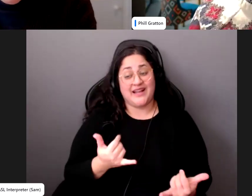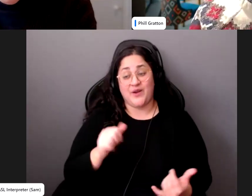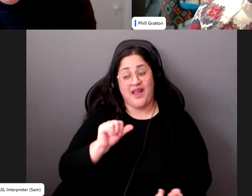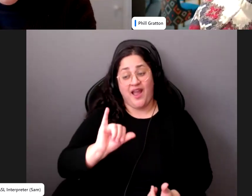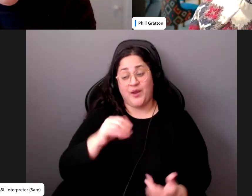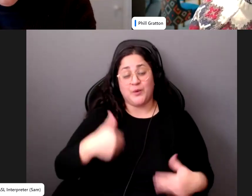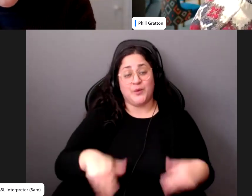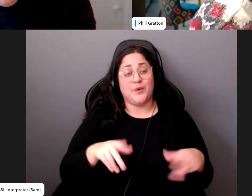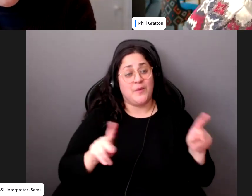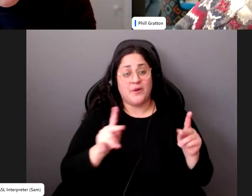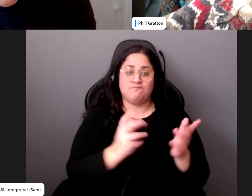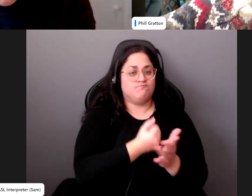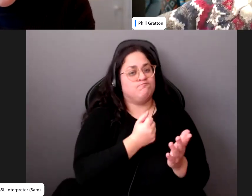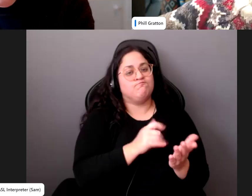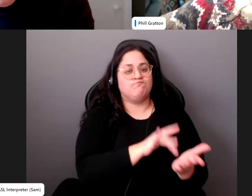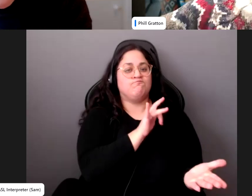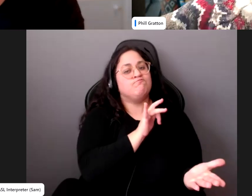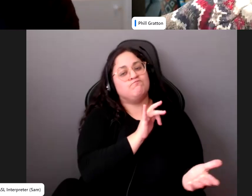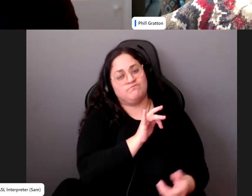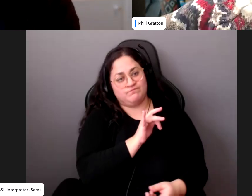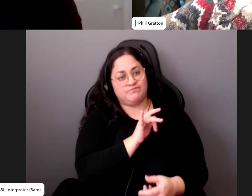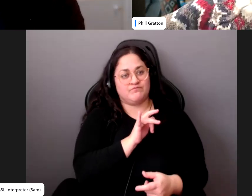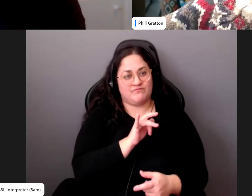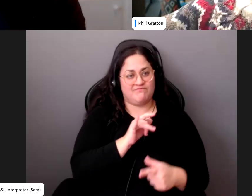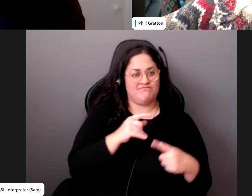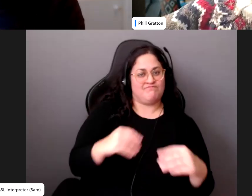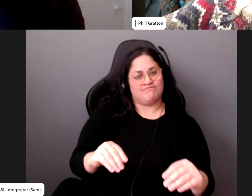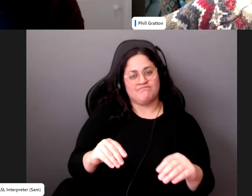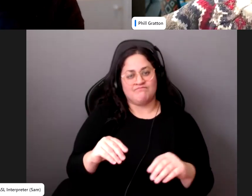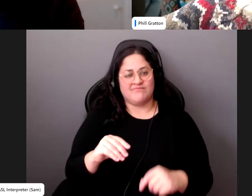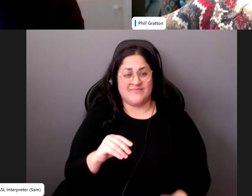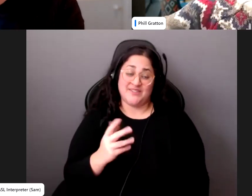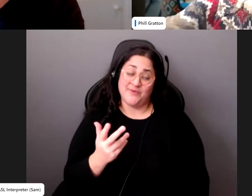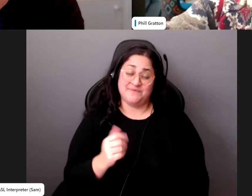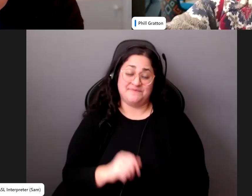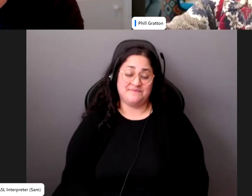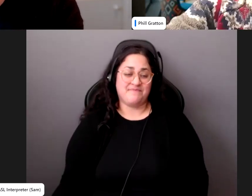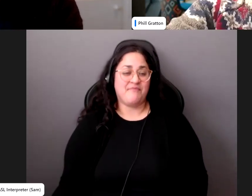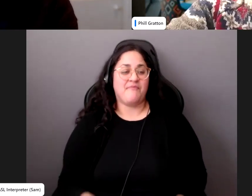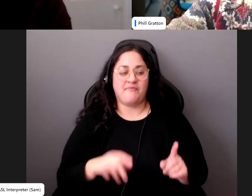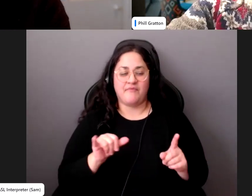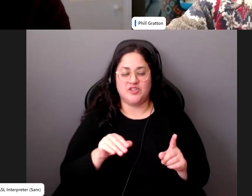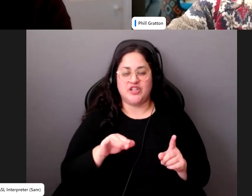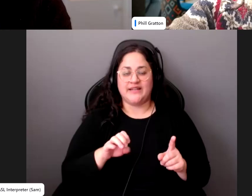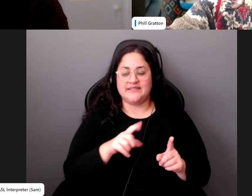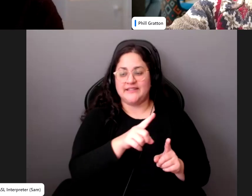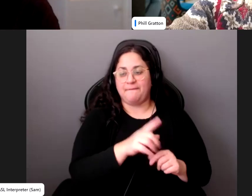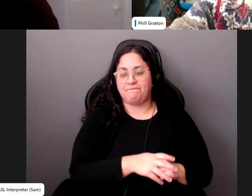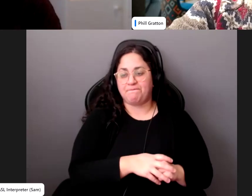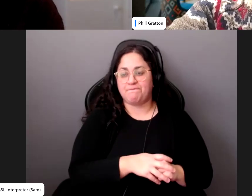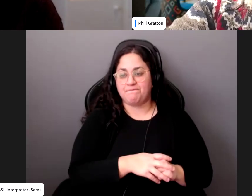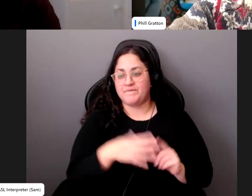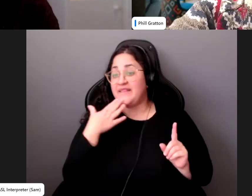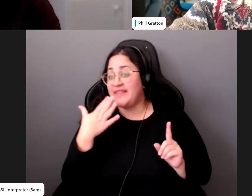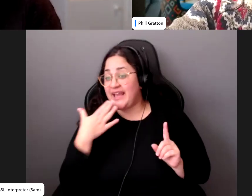No, it's true. You just mentioned about the story, and actually something I've used it for that somebody, I'm sorry, I don't remember the name, but thanks